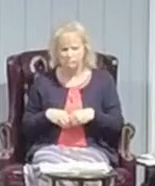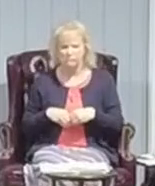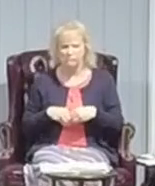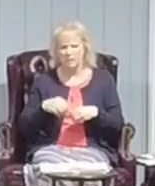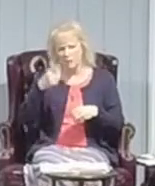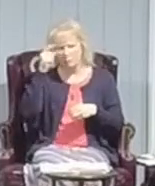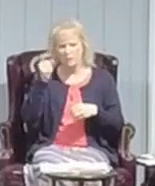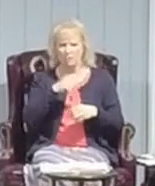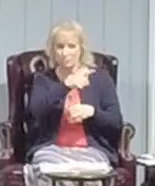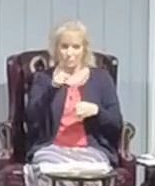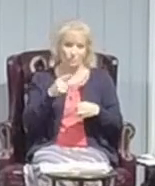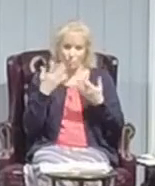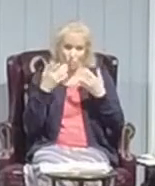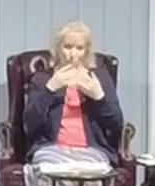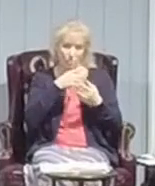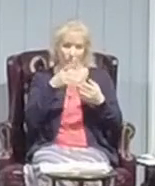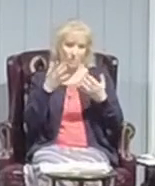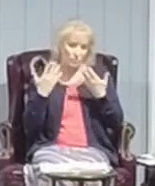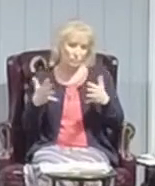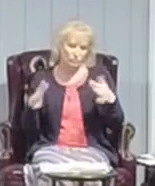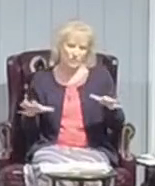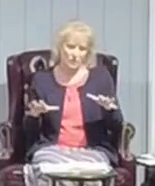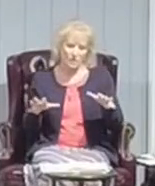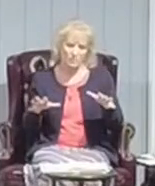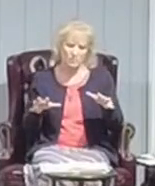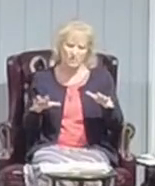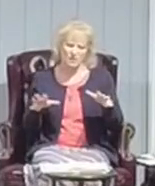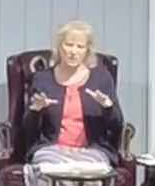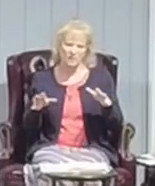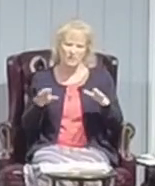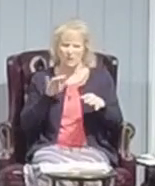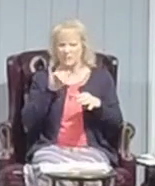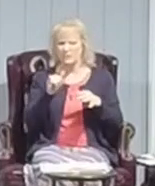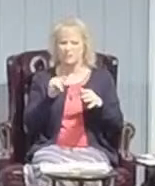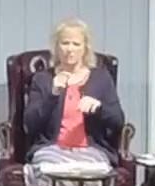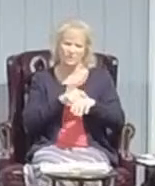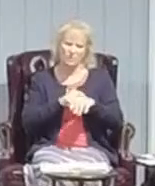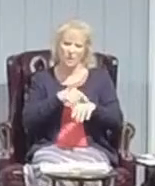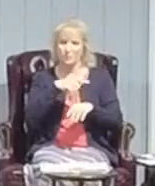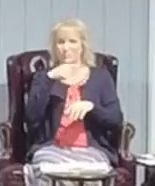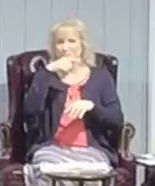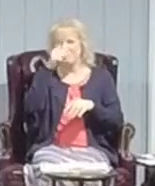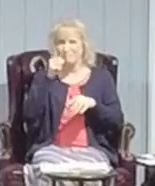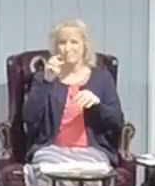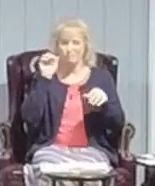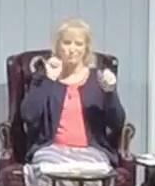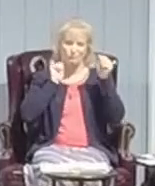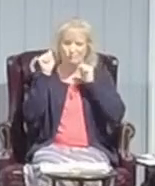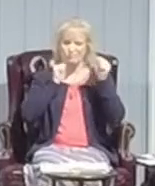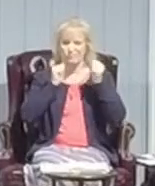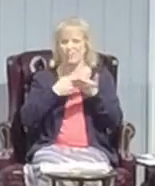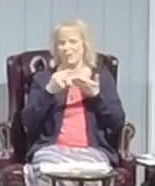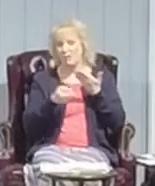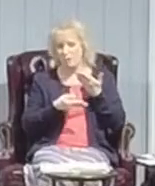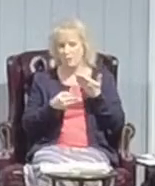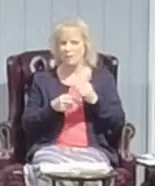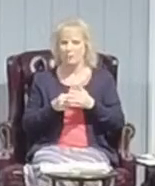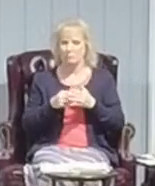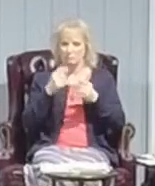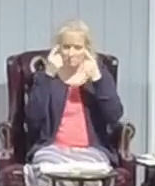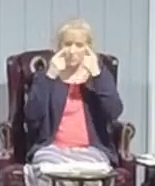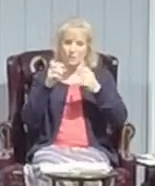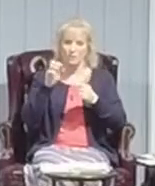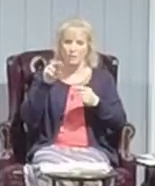Because even though they finished their courses, you know, still at times they had doubts and they had failures. Think about